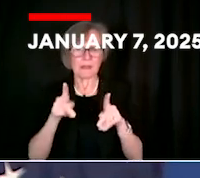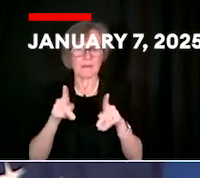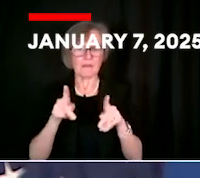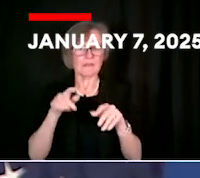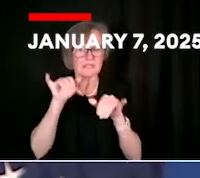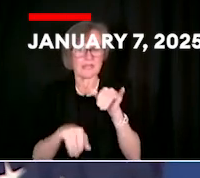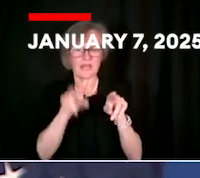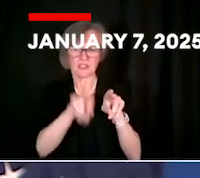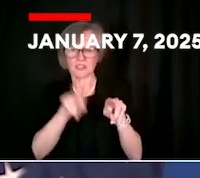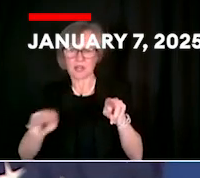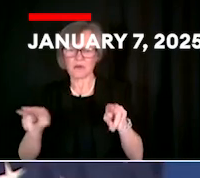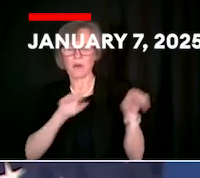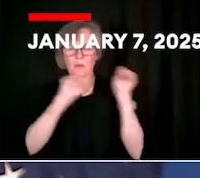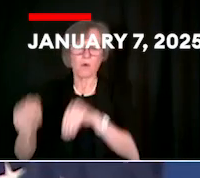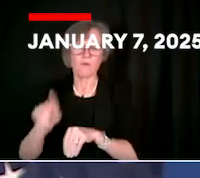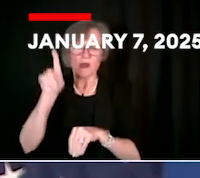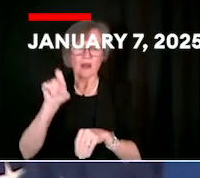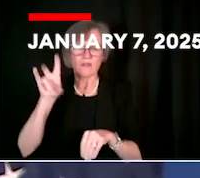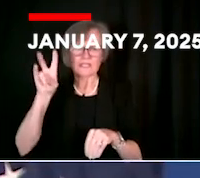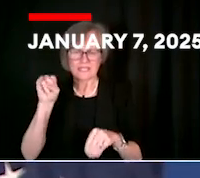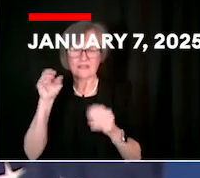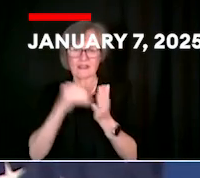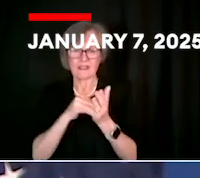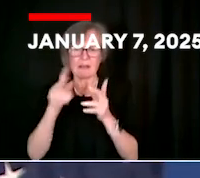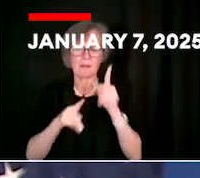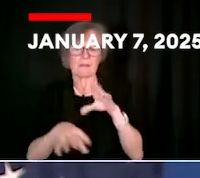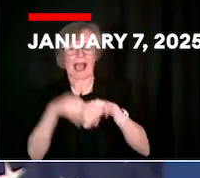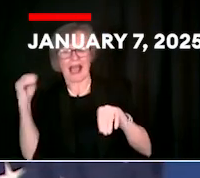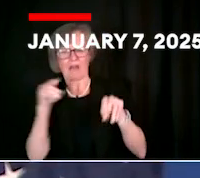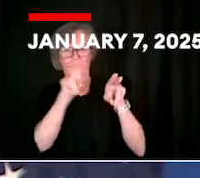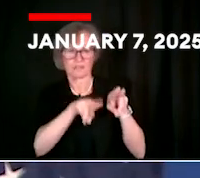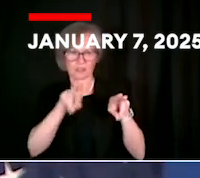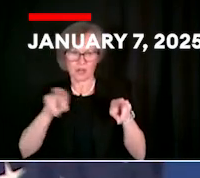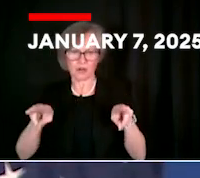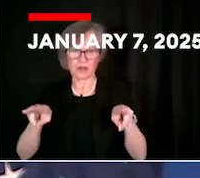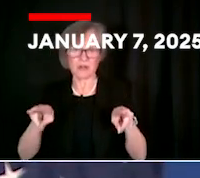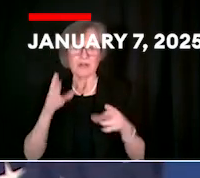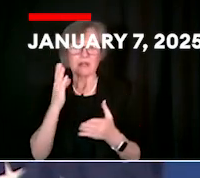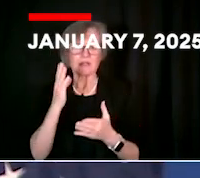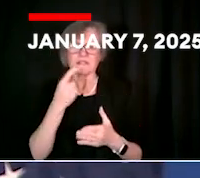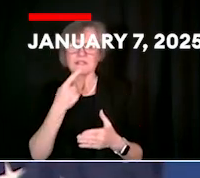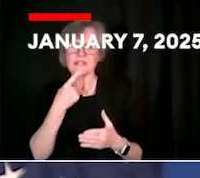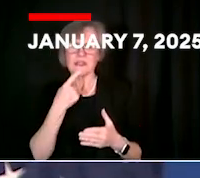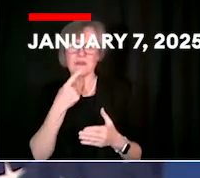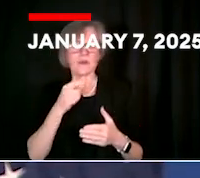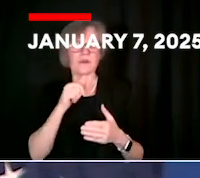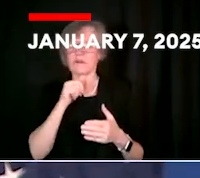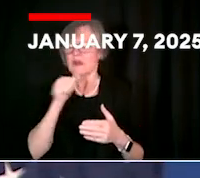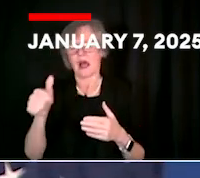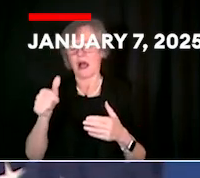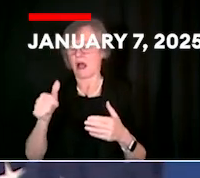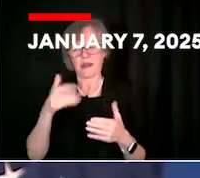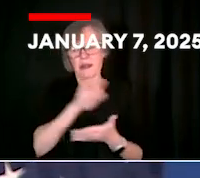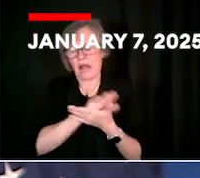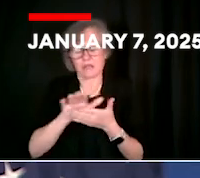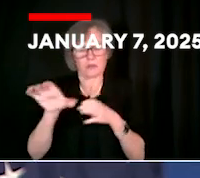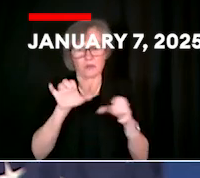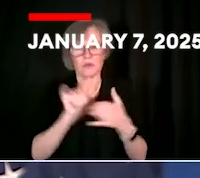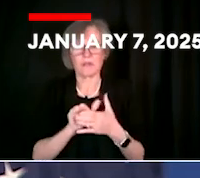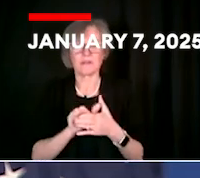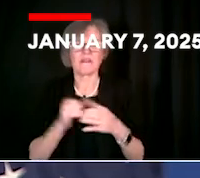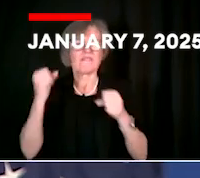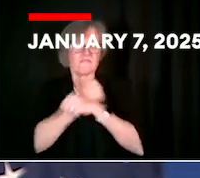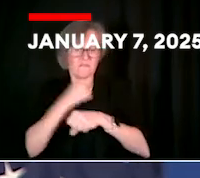moved 170,000 people out of our shelters. And some of them were saying we were inhumane for doing that. Some of them fought against us